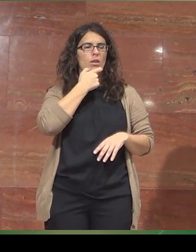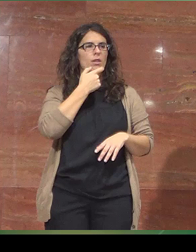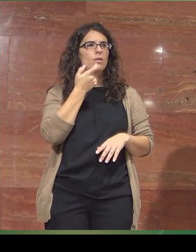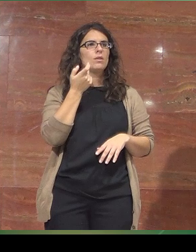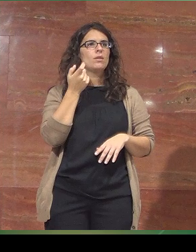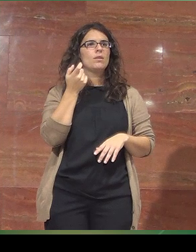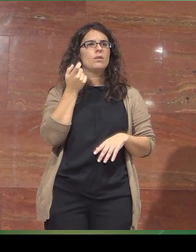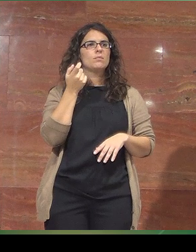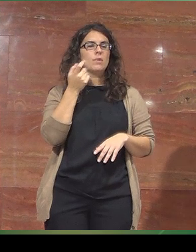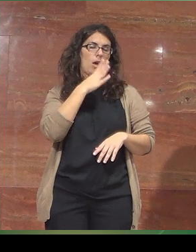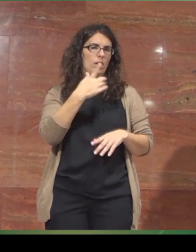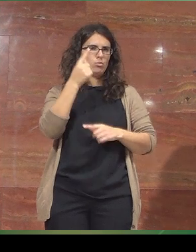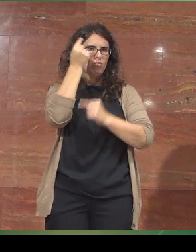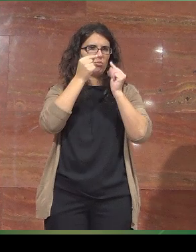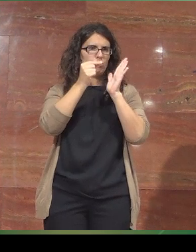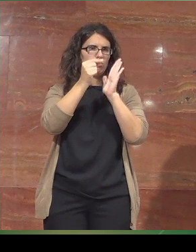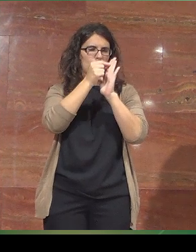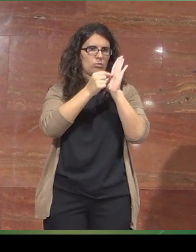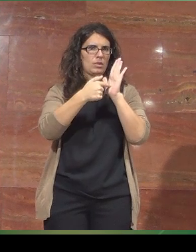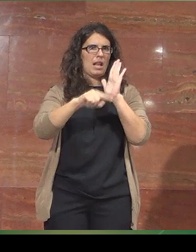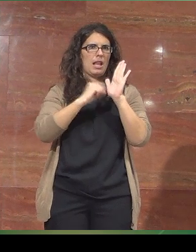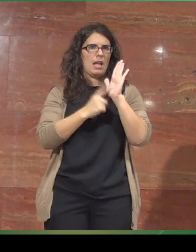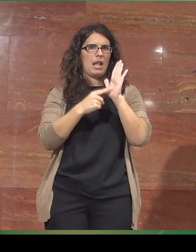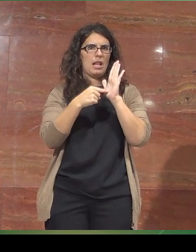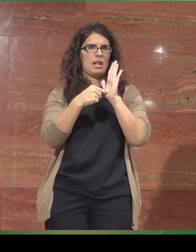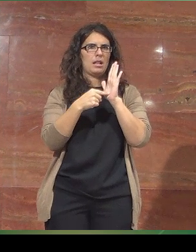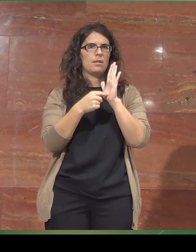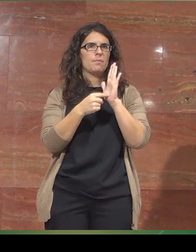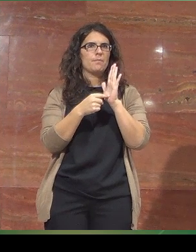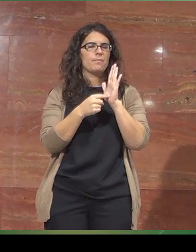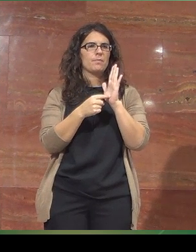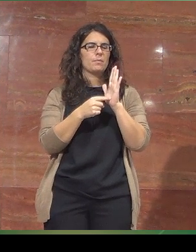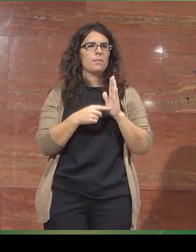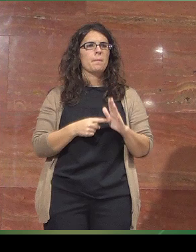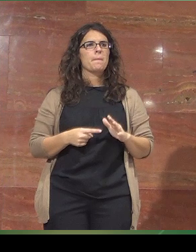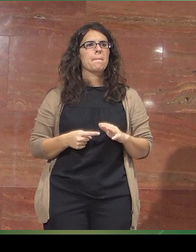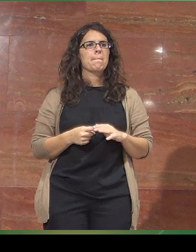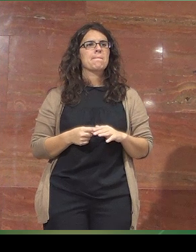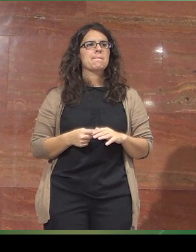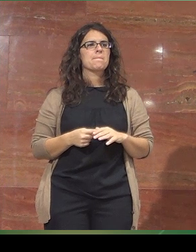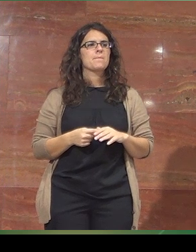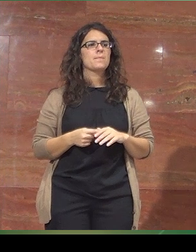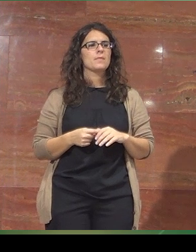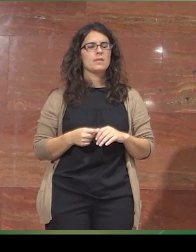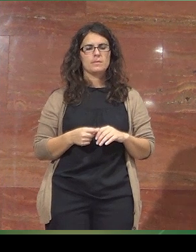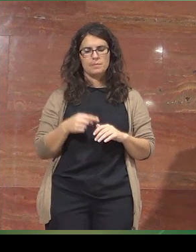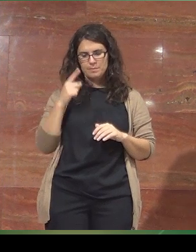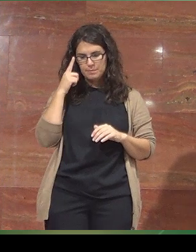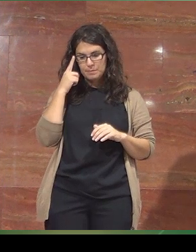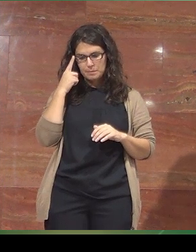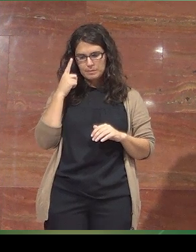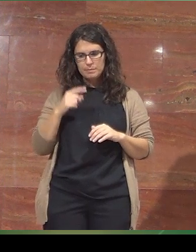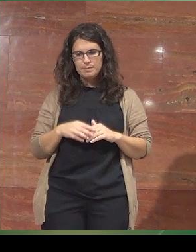when you get on a train, before the train leaves the station, there is an audible and visual announcement that tells you where the train is